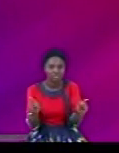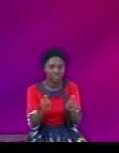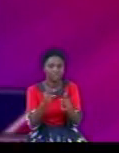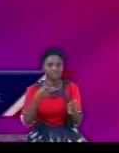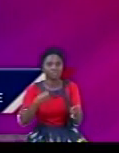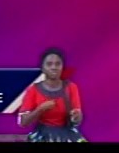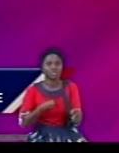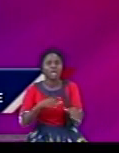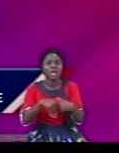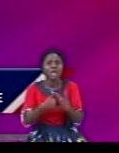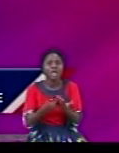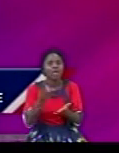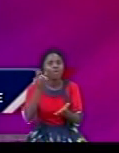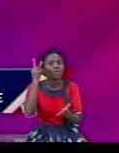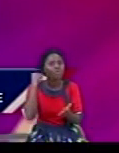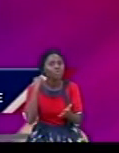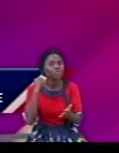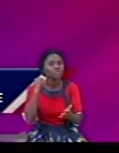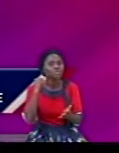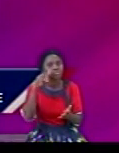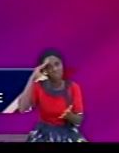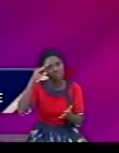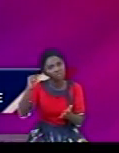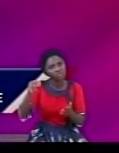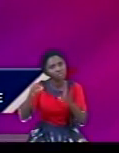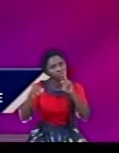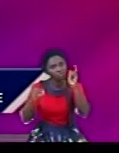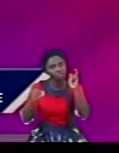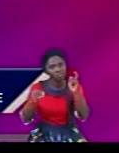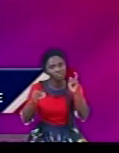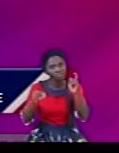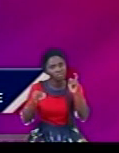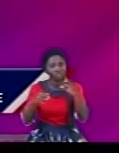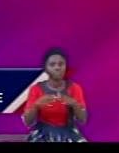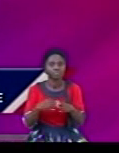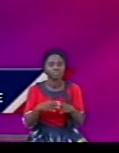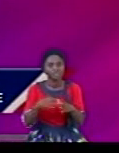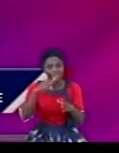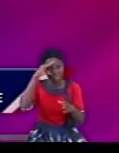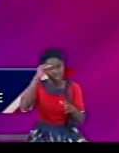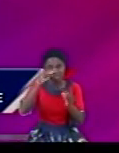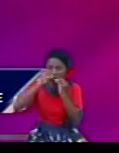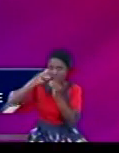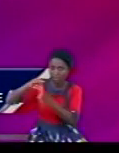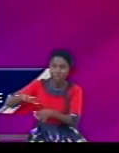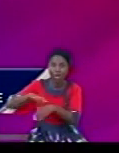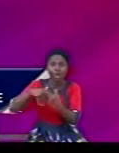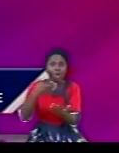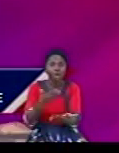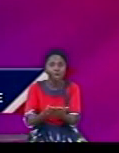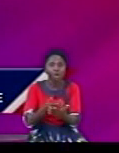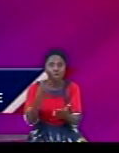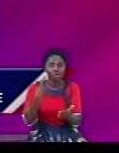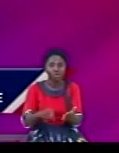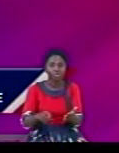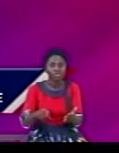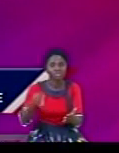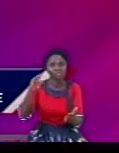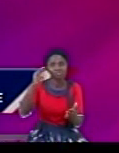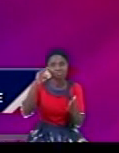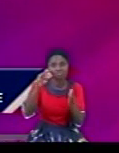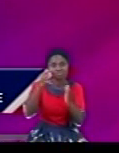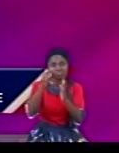How was he? He forsook all the Mosaic laws. He became like